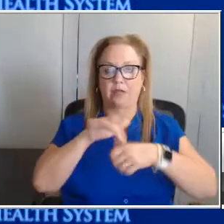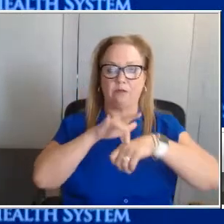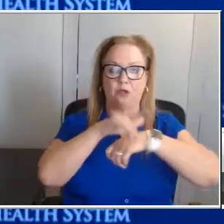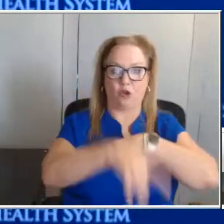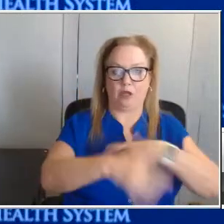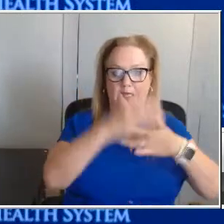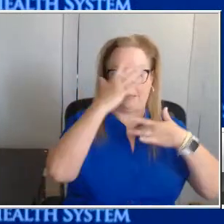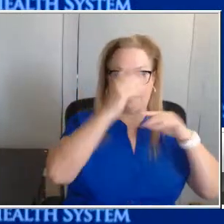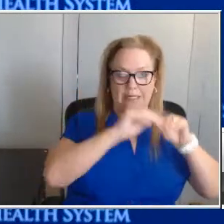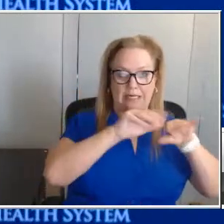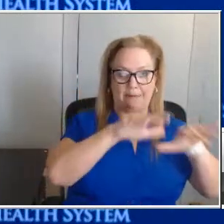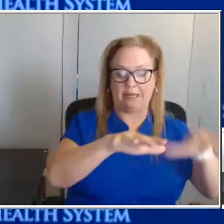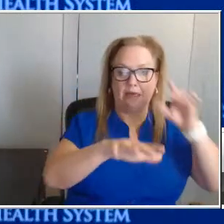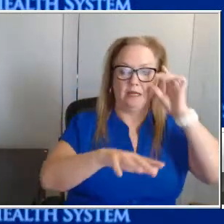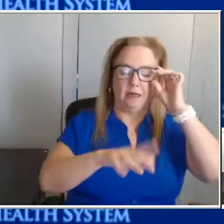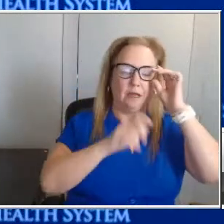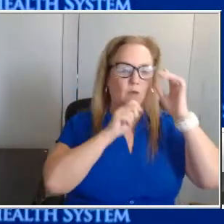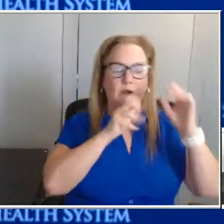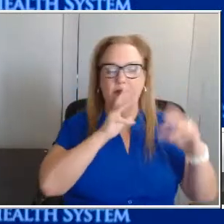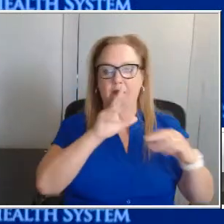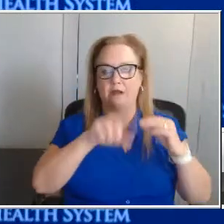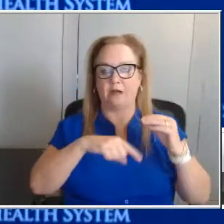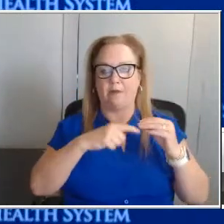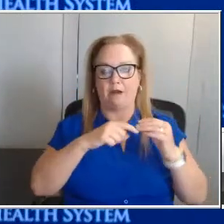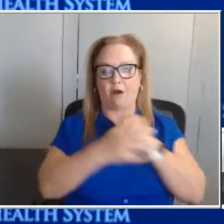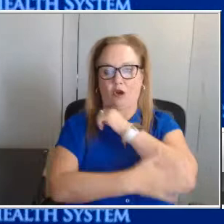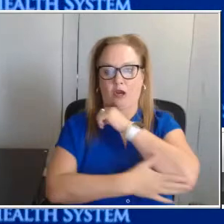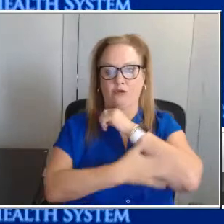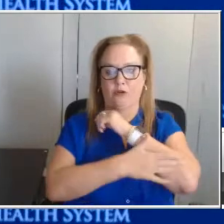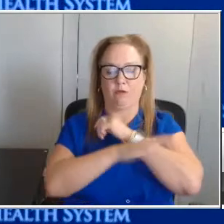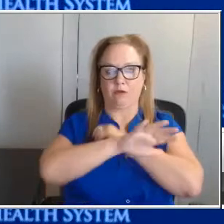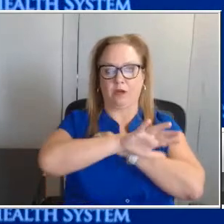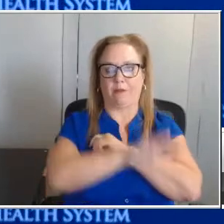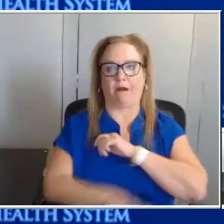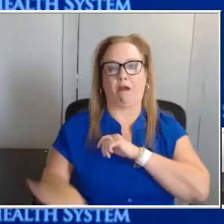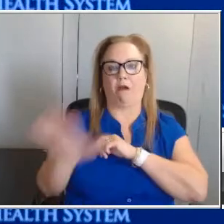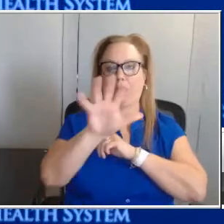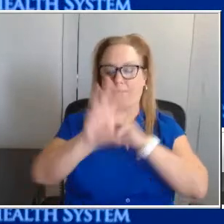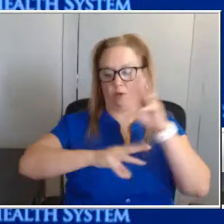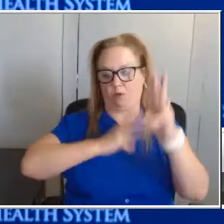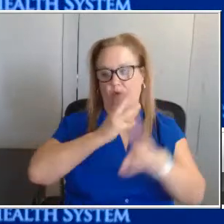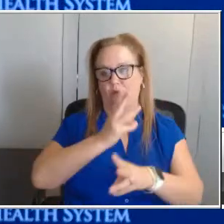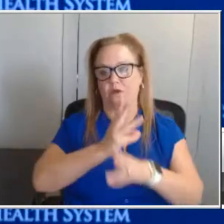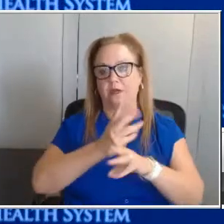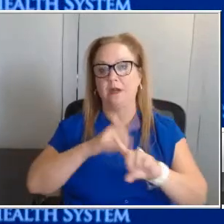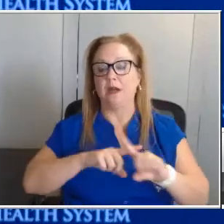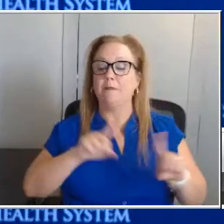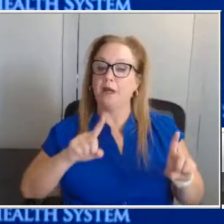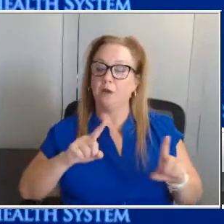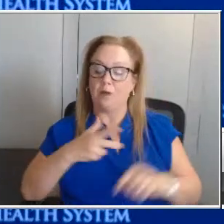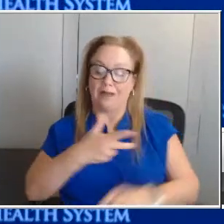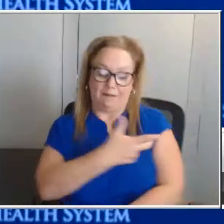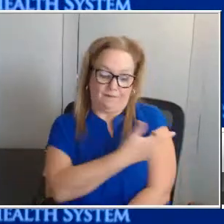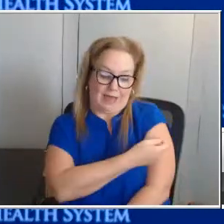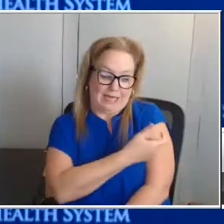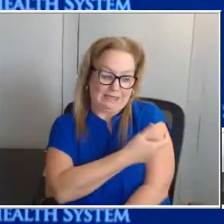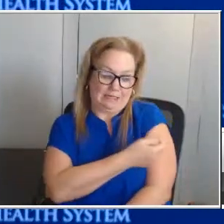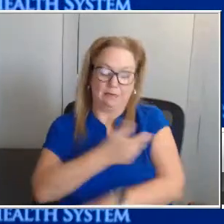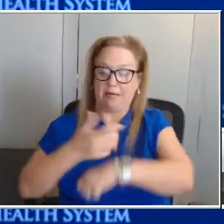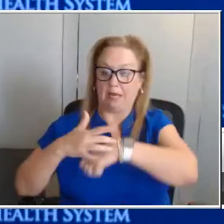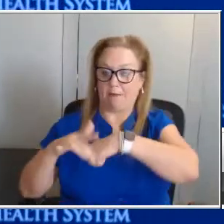And again, we aren't just talking about our country, we're talking about different places around the world. But then certainly once vaccines became